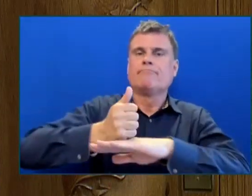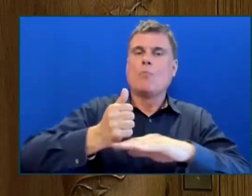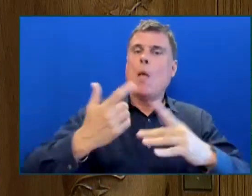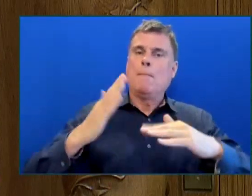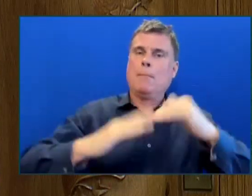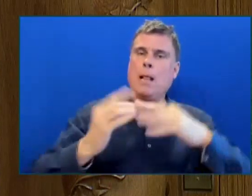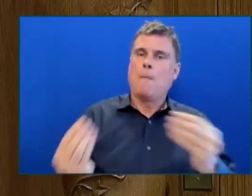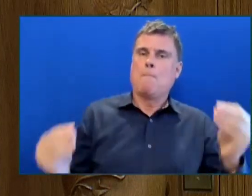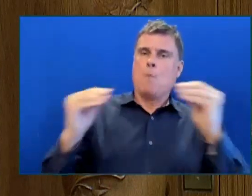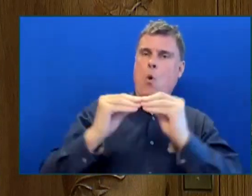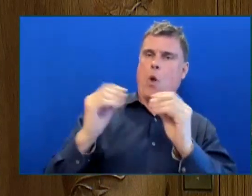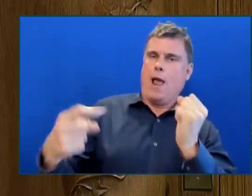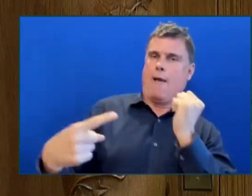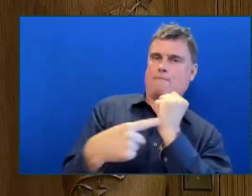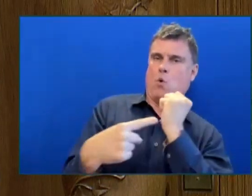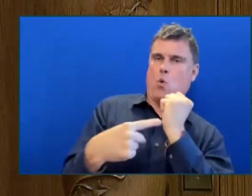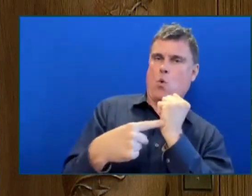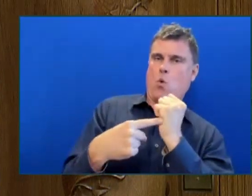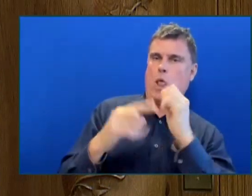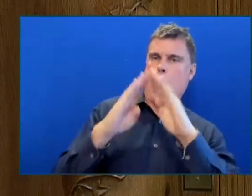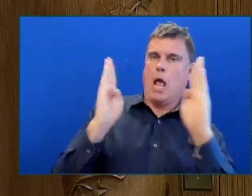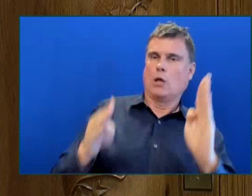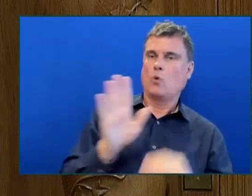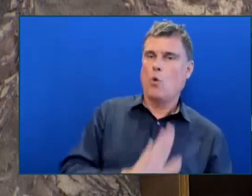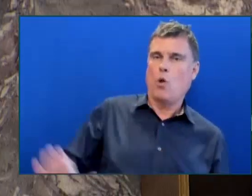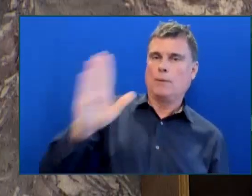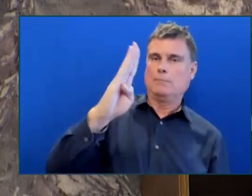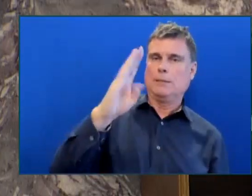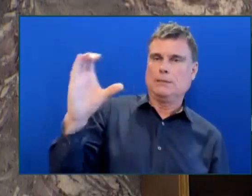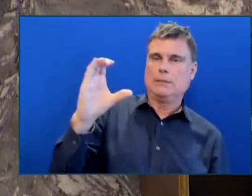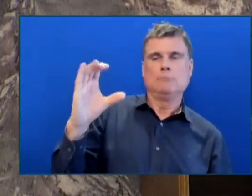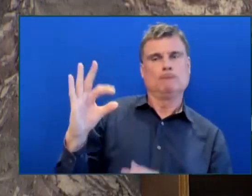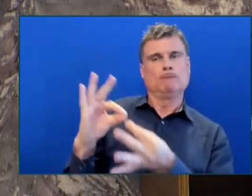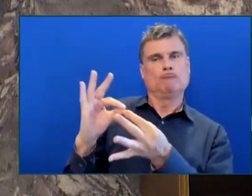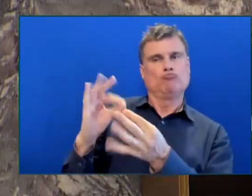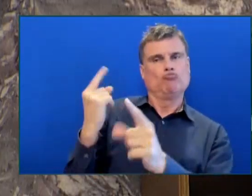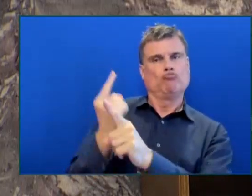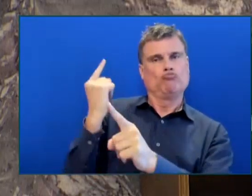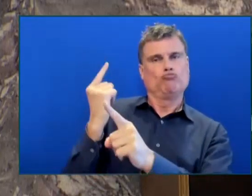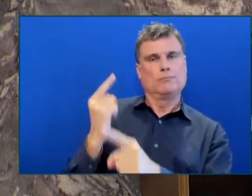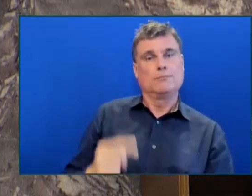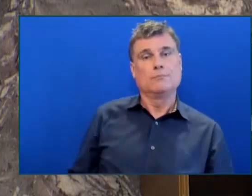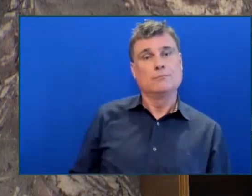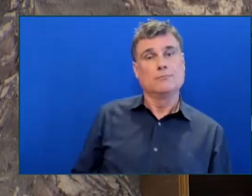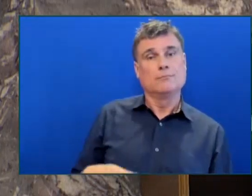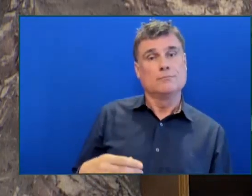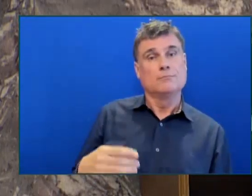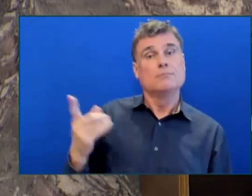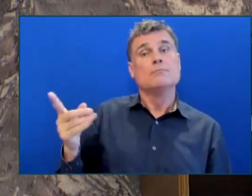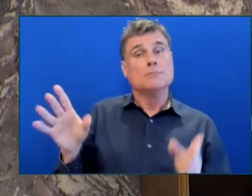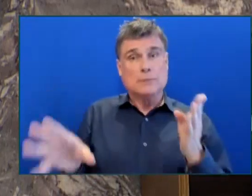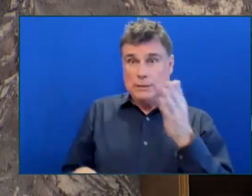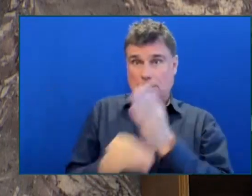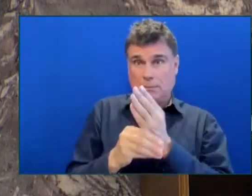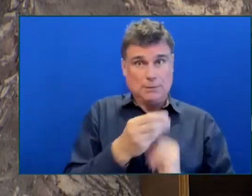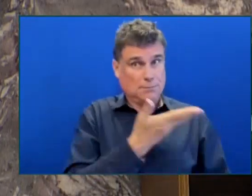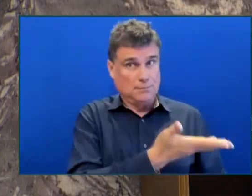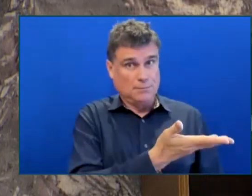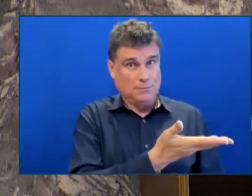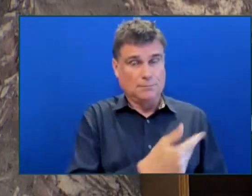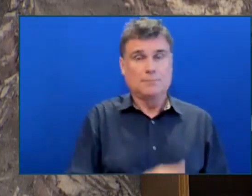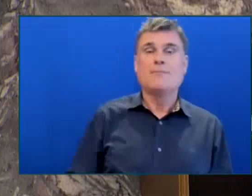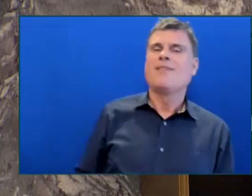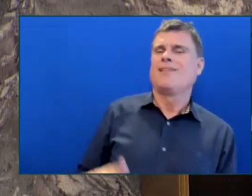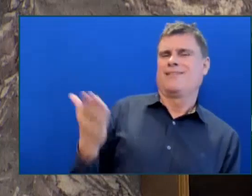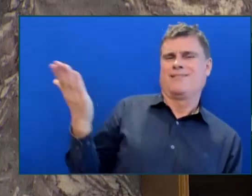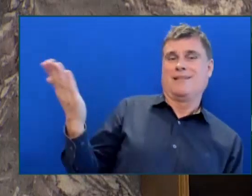Member for West Vancouver Capilano, supplemental. Thank you, Mr. Speaker. Well, this minister can say what he wants and use all the rhetoric that he wants, but it is not